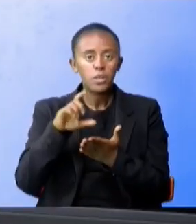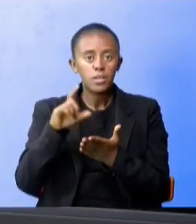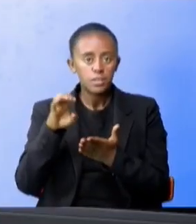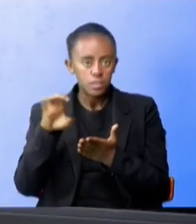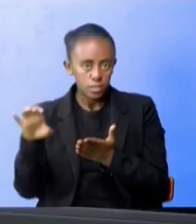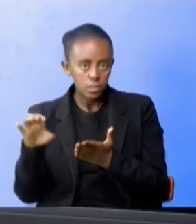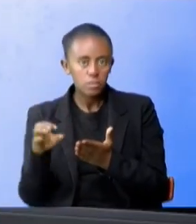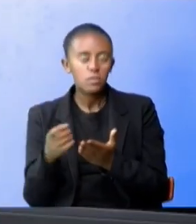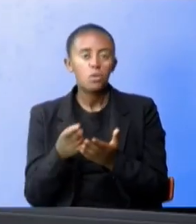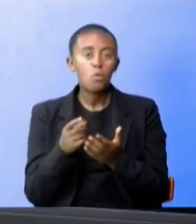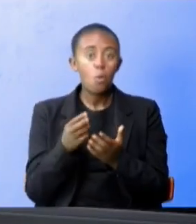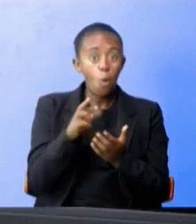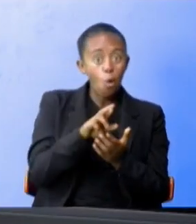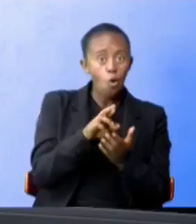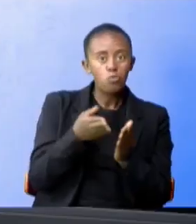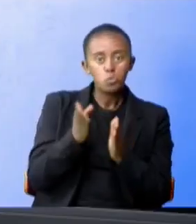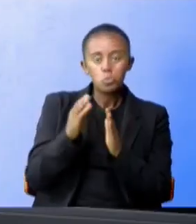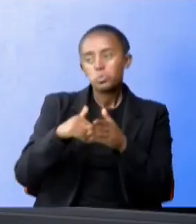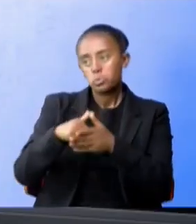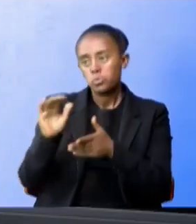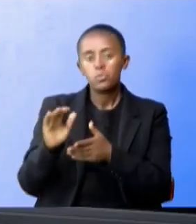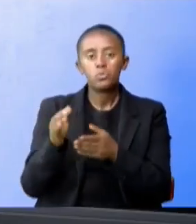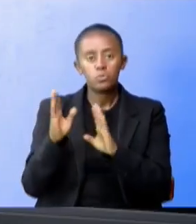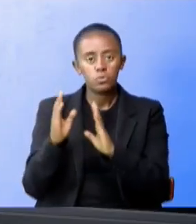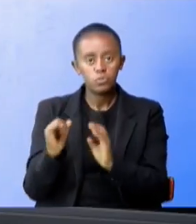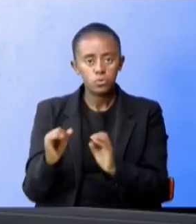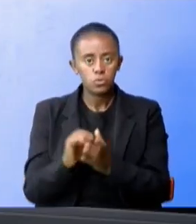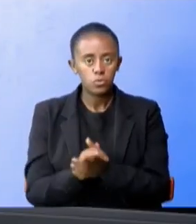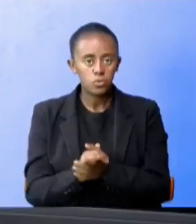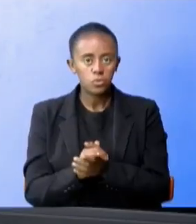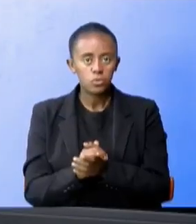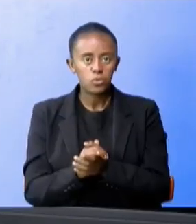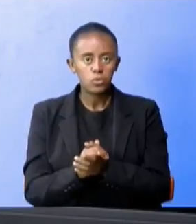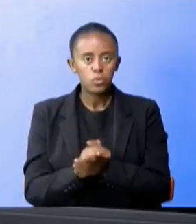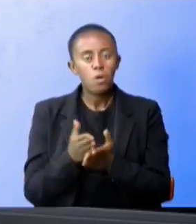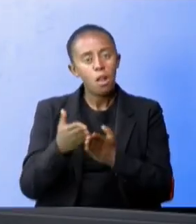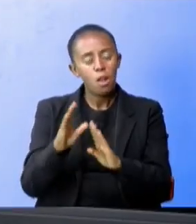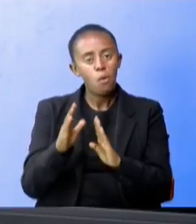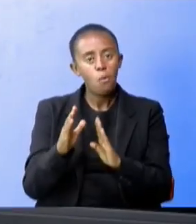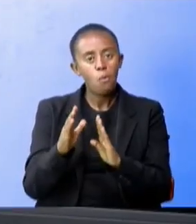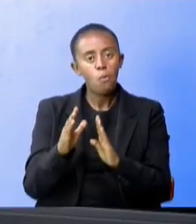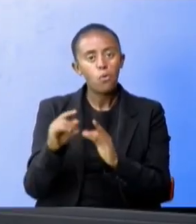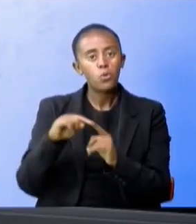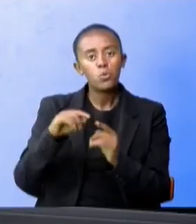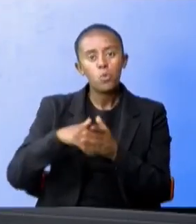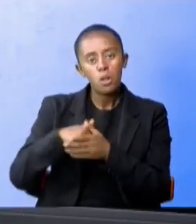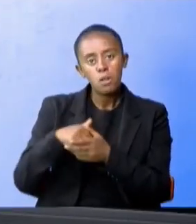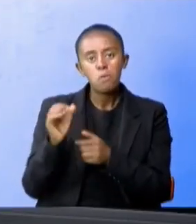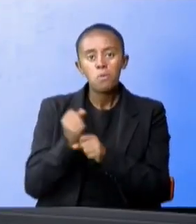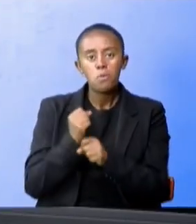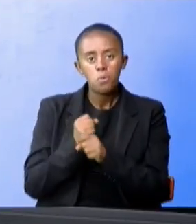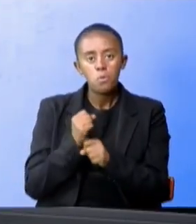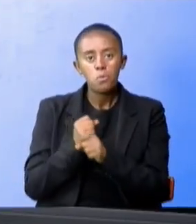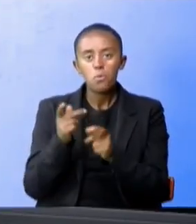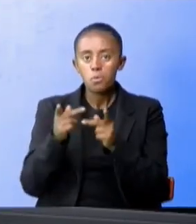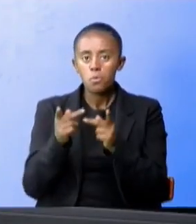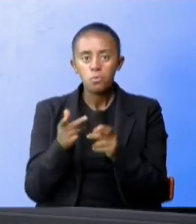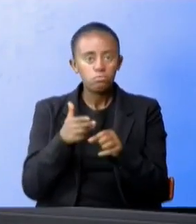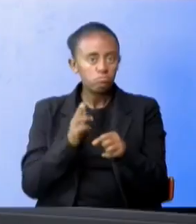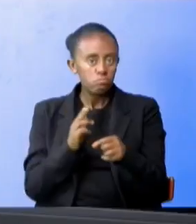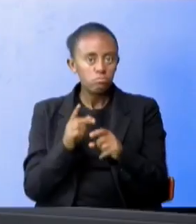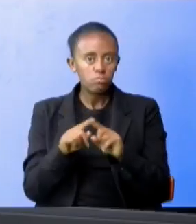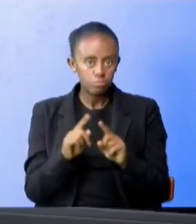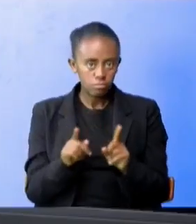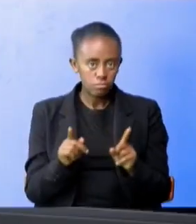allow someone to leave someplace. For example, it could be allowing someone to leave their work area, or it